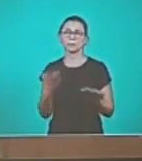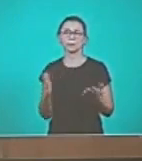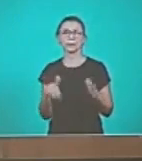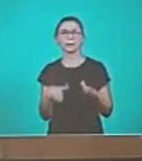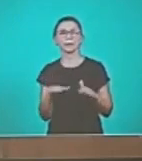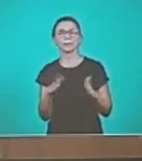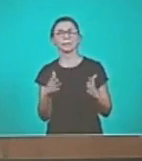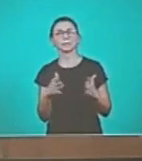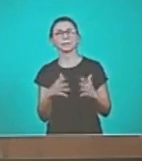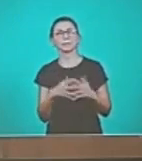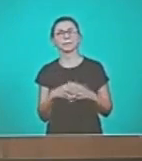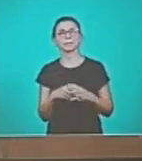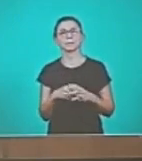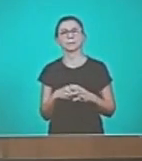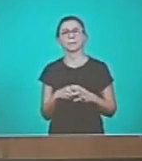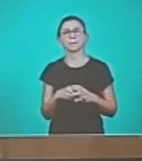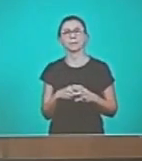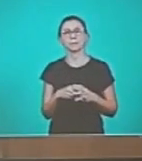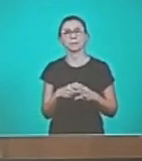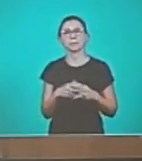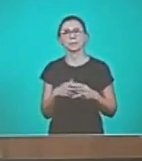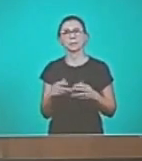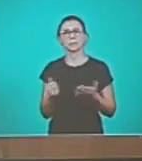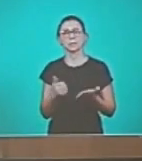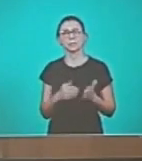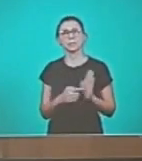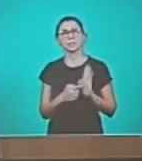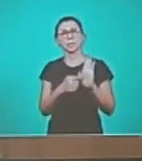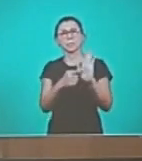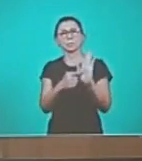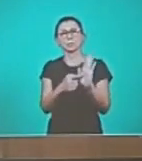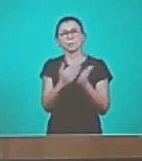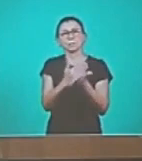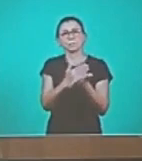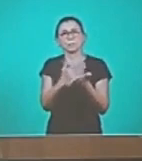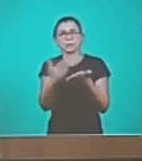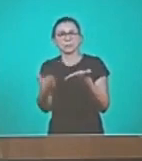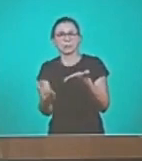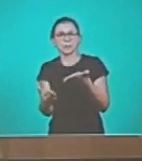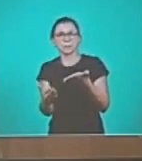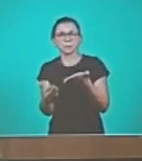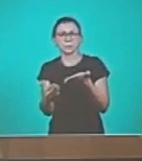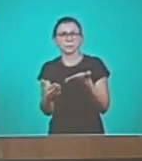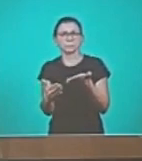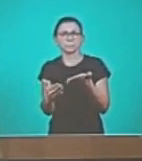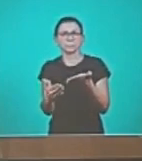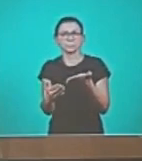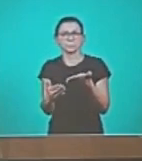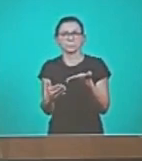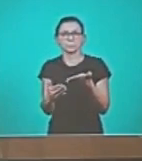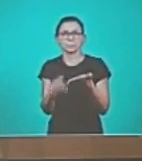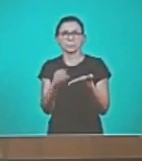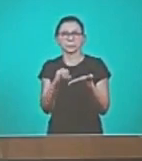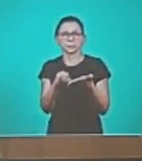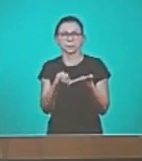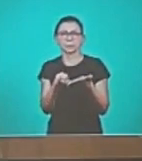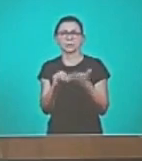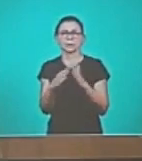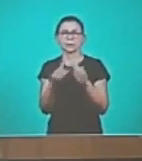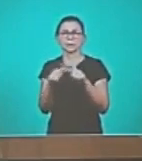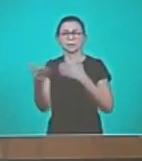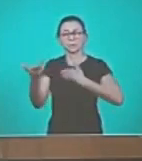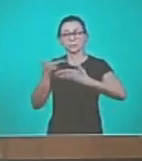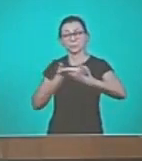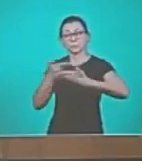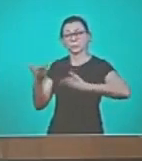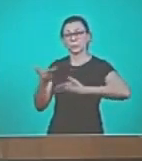open sometimes a part of the fan, but the fan is only open with the contribution of the church.